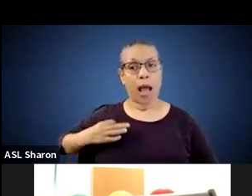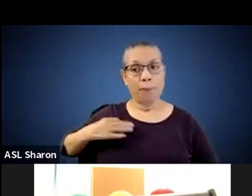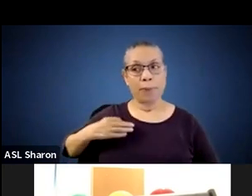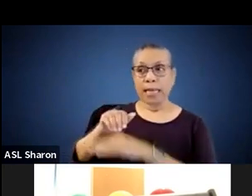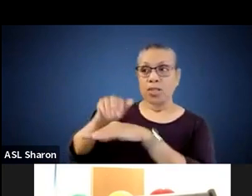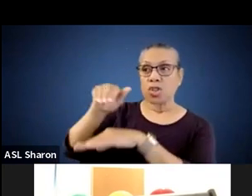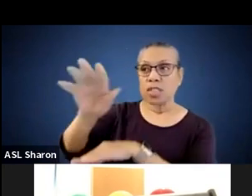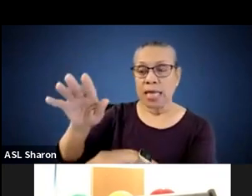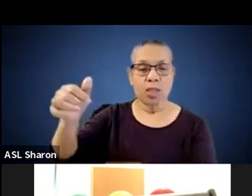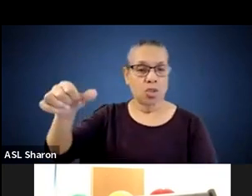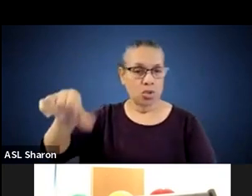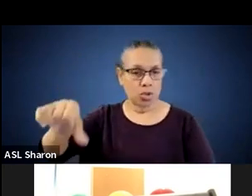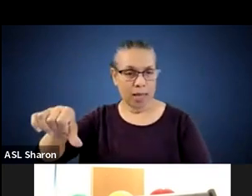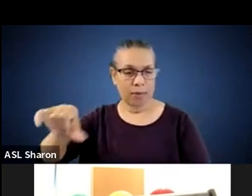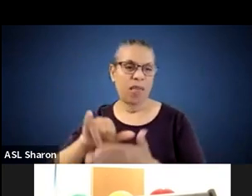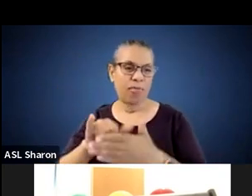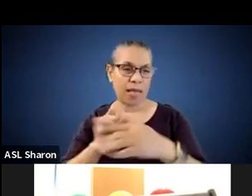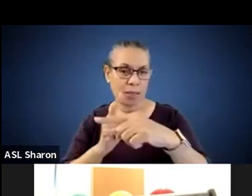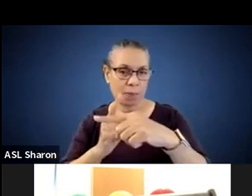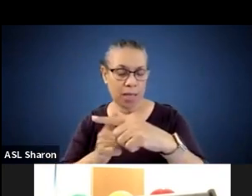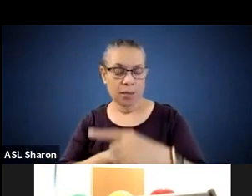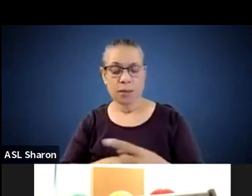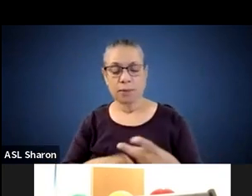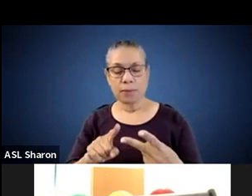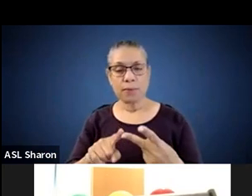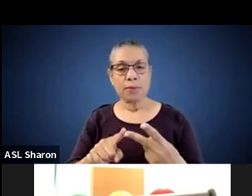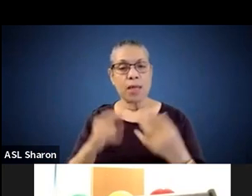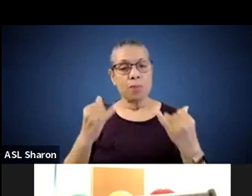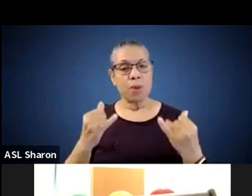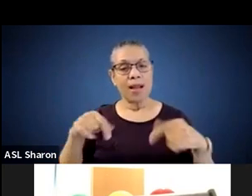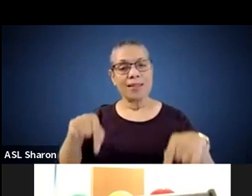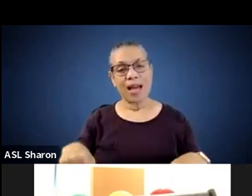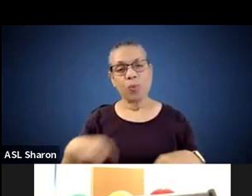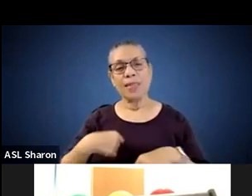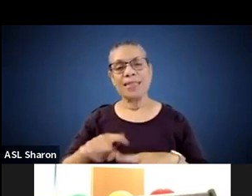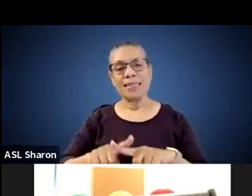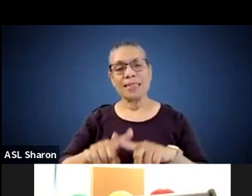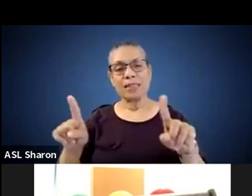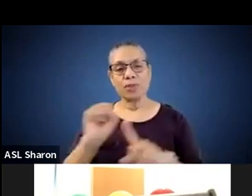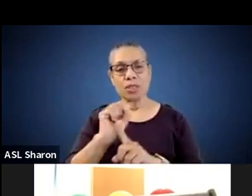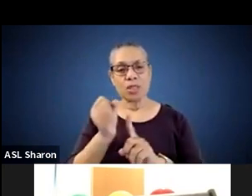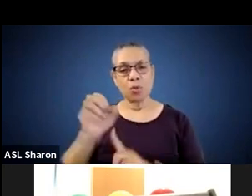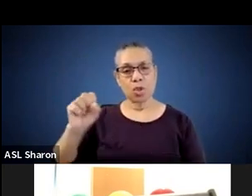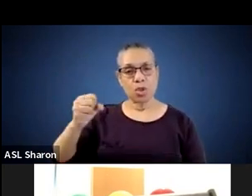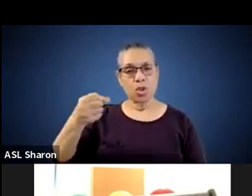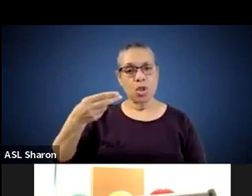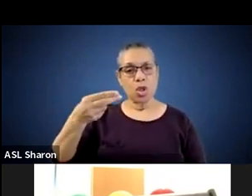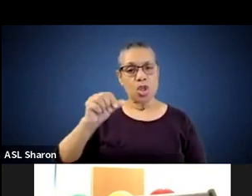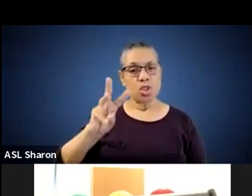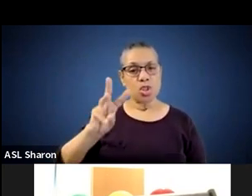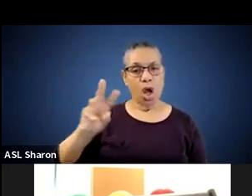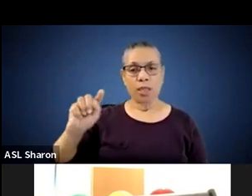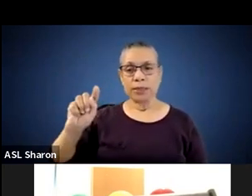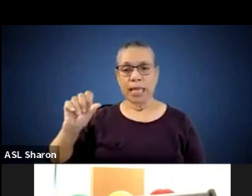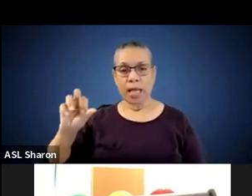that's a very positive sign I think the other thing I would say is that we're sitting in a very different position in submitting the shot Taylor than we were when we were submitting